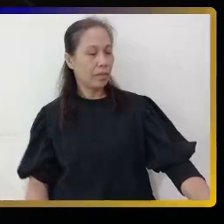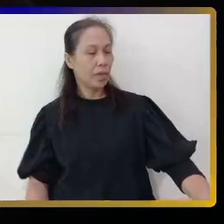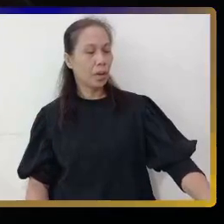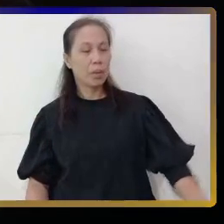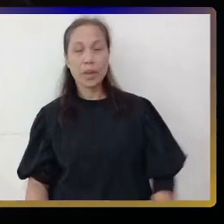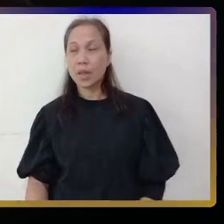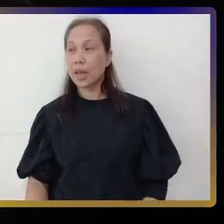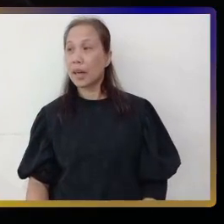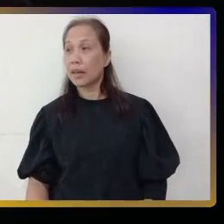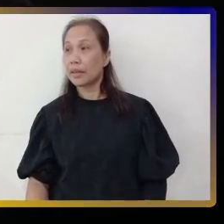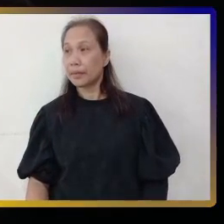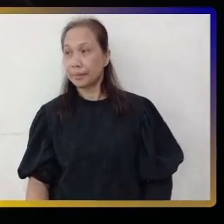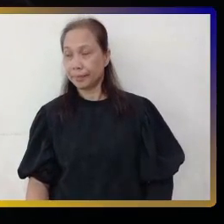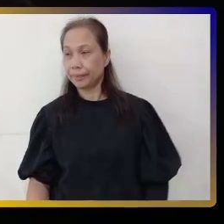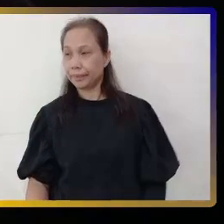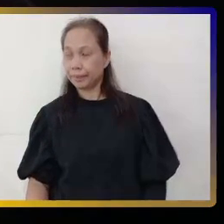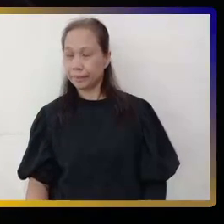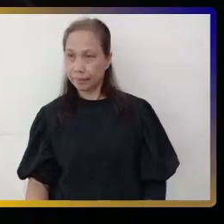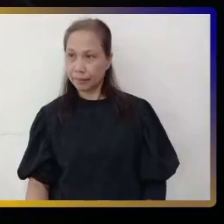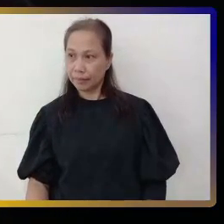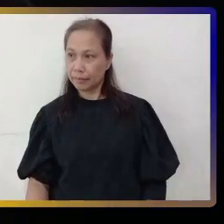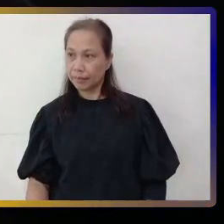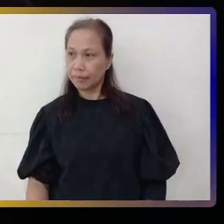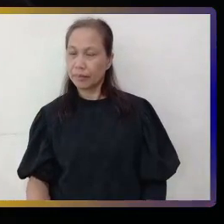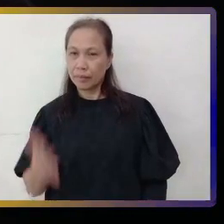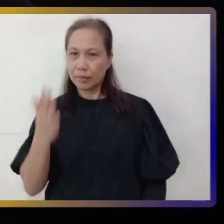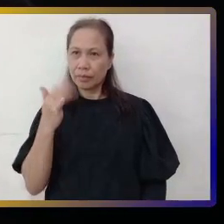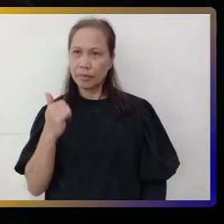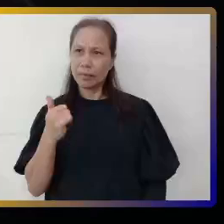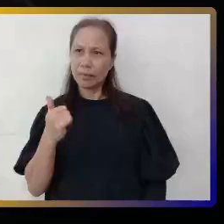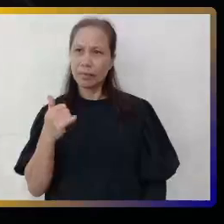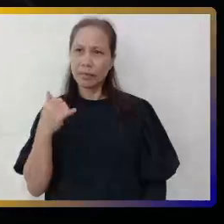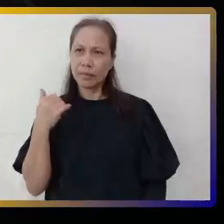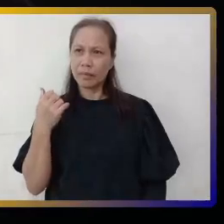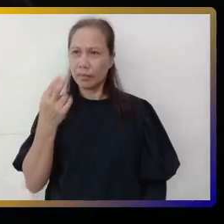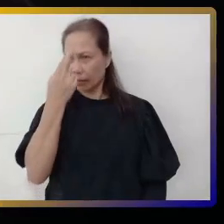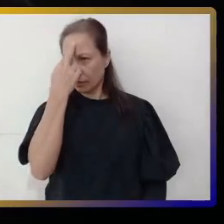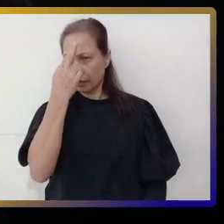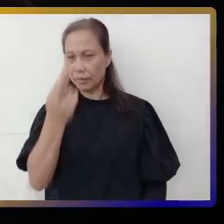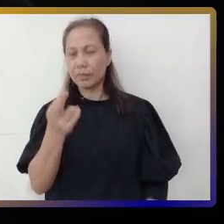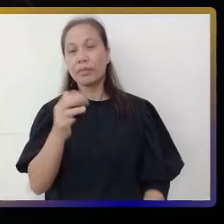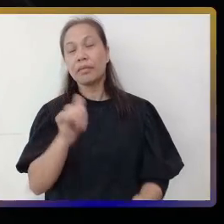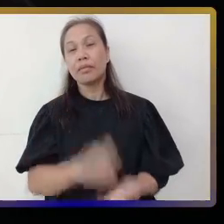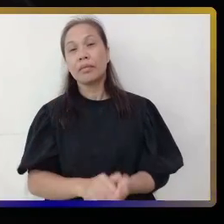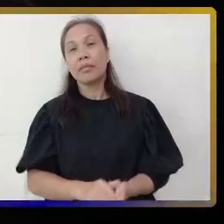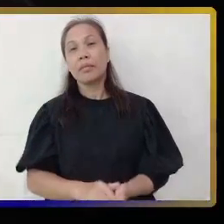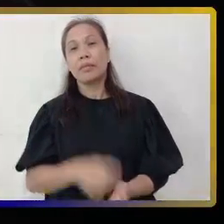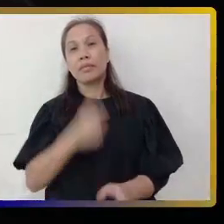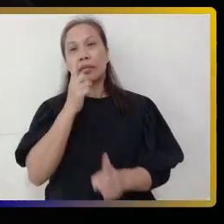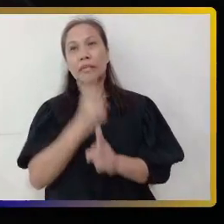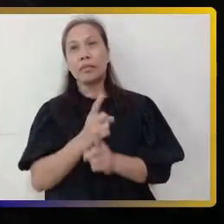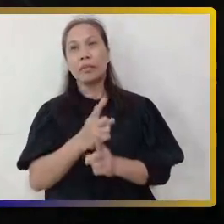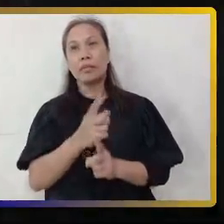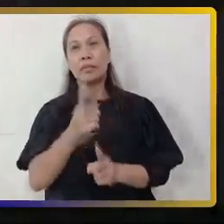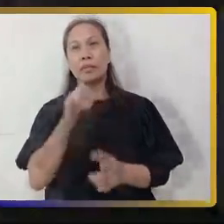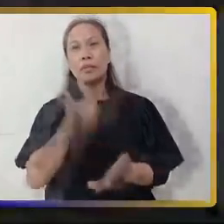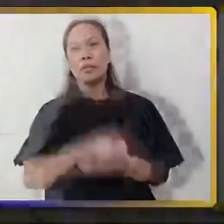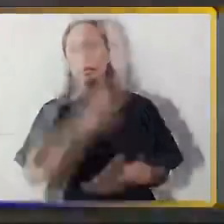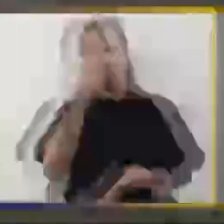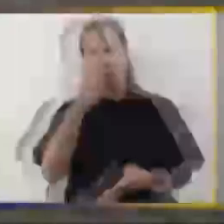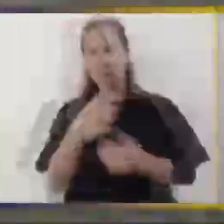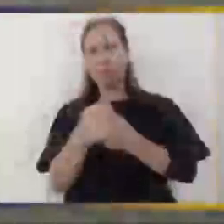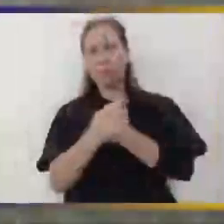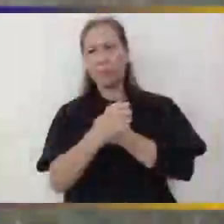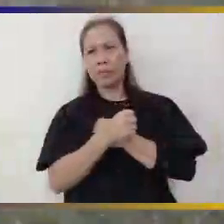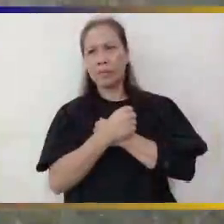border of Israel you see Bakit they will realize na totoo na mahal sila ng panginoon you